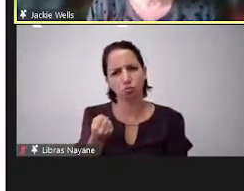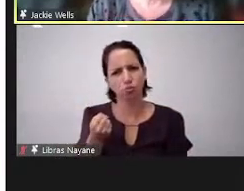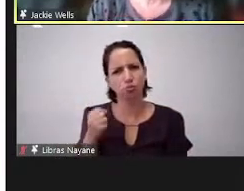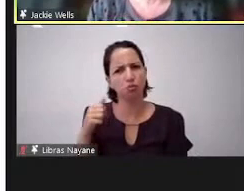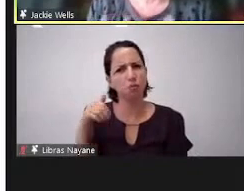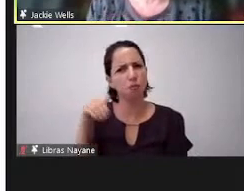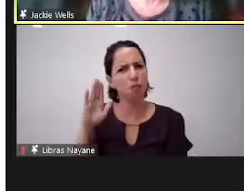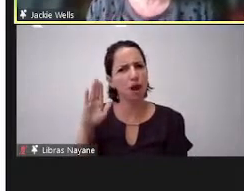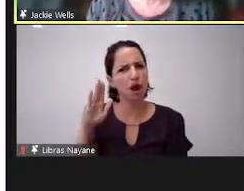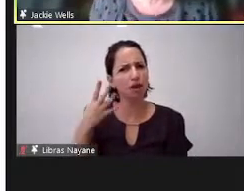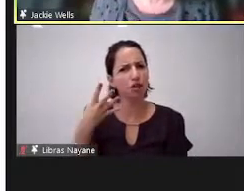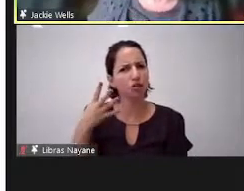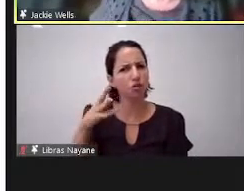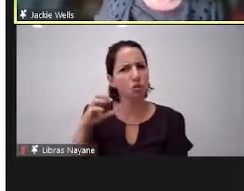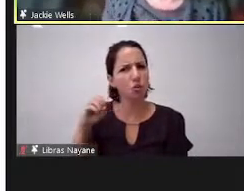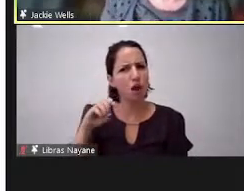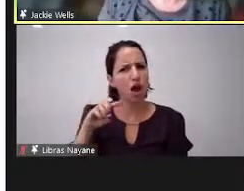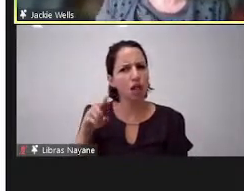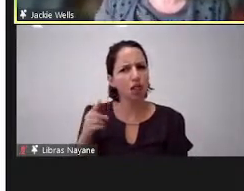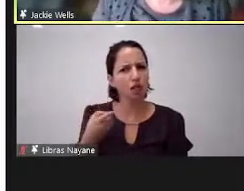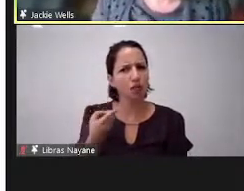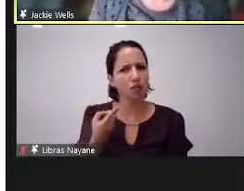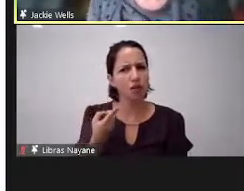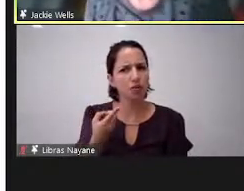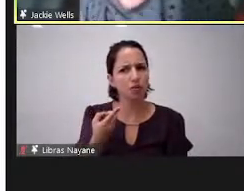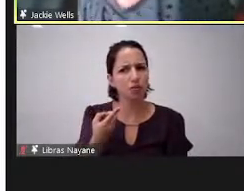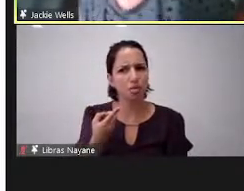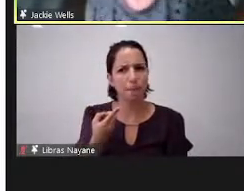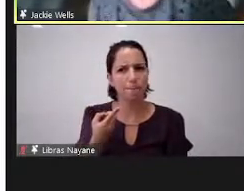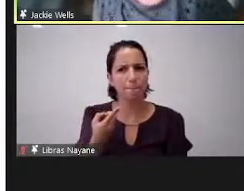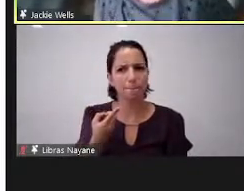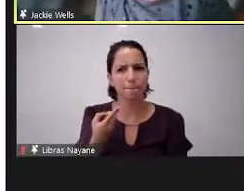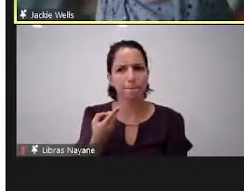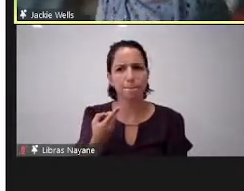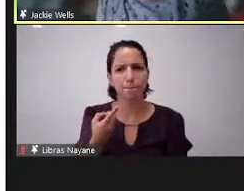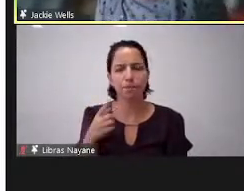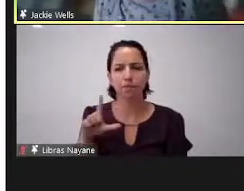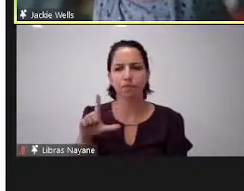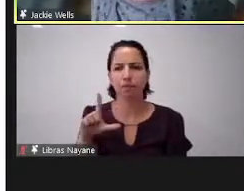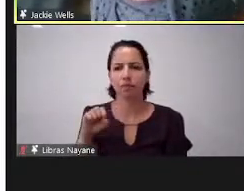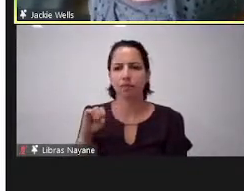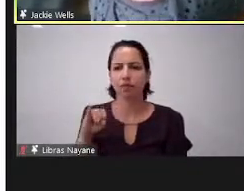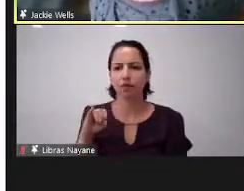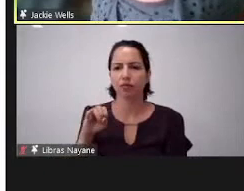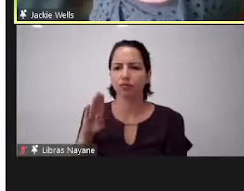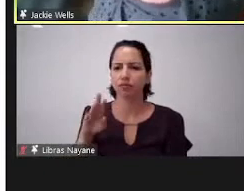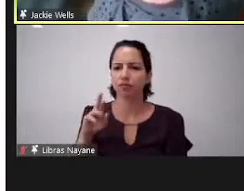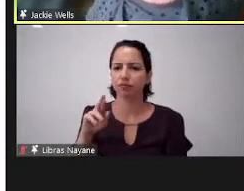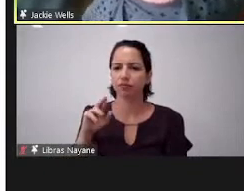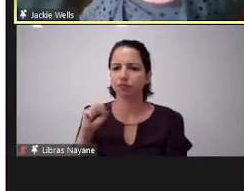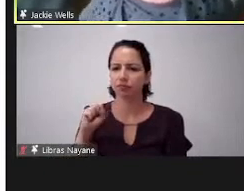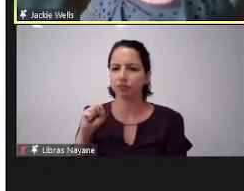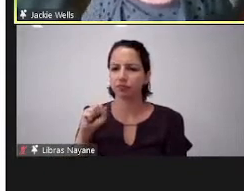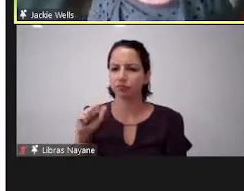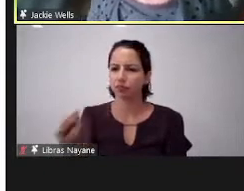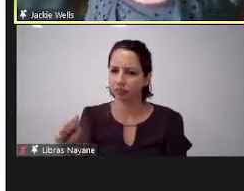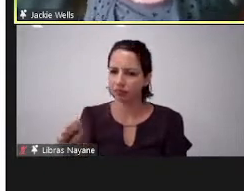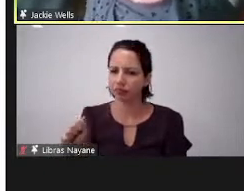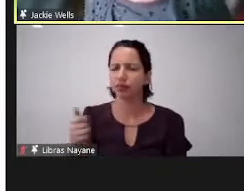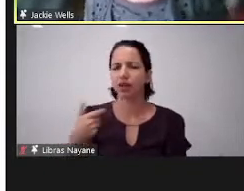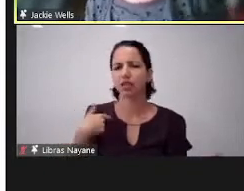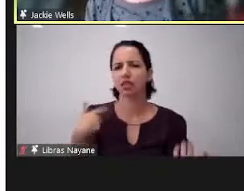being able to contribute all of your income into a pension is unusual. So for most people, the £40,000